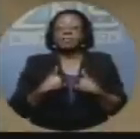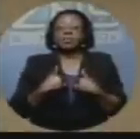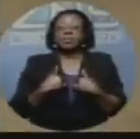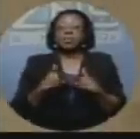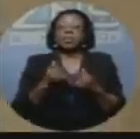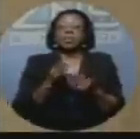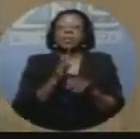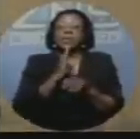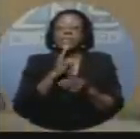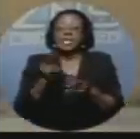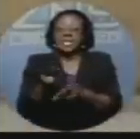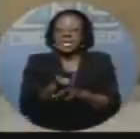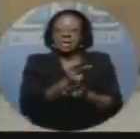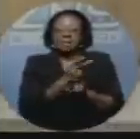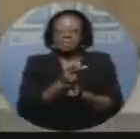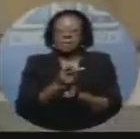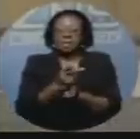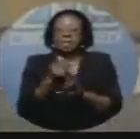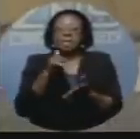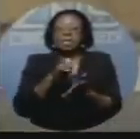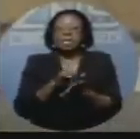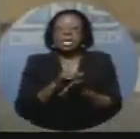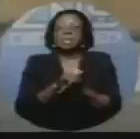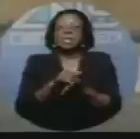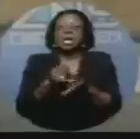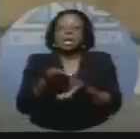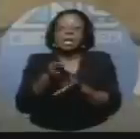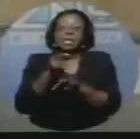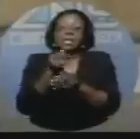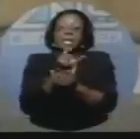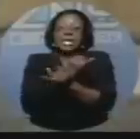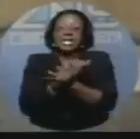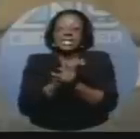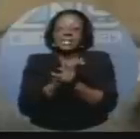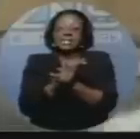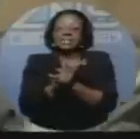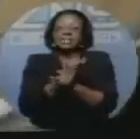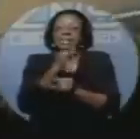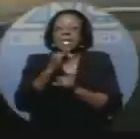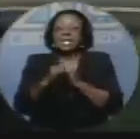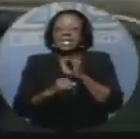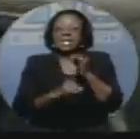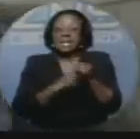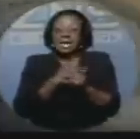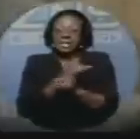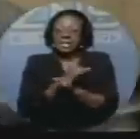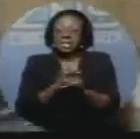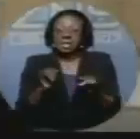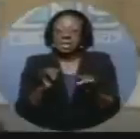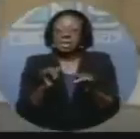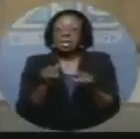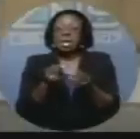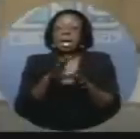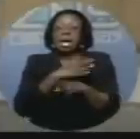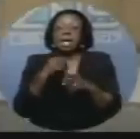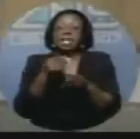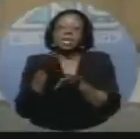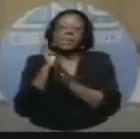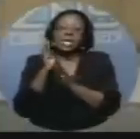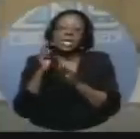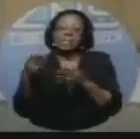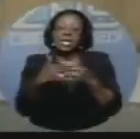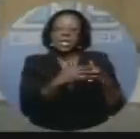financial services, which he says cannot be effective if it ignores a large group of businesses which conduct significant